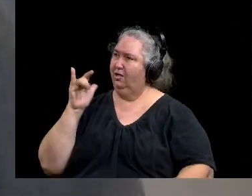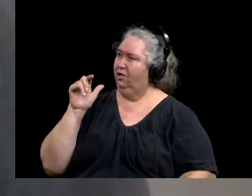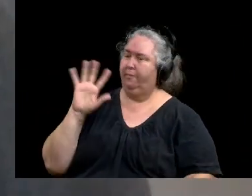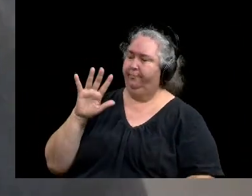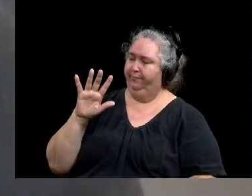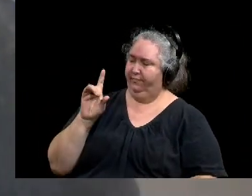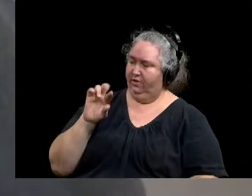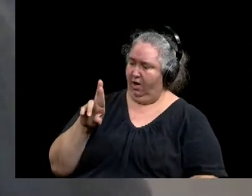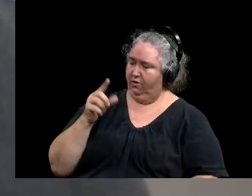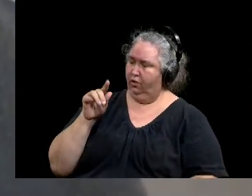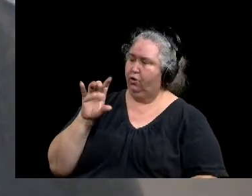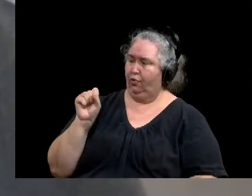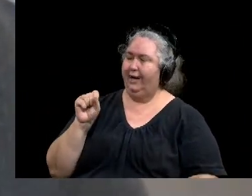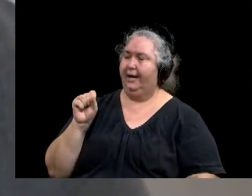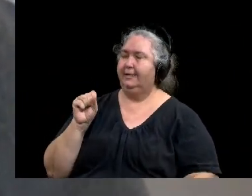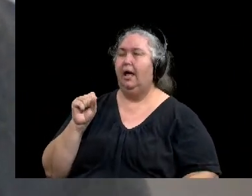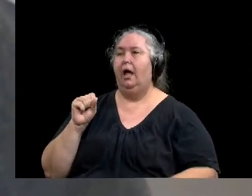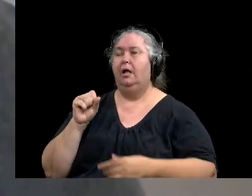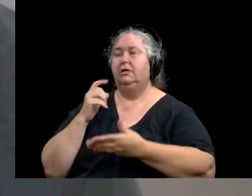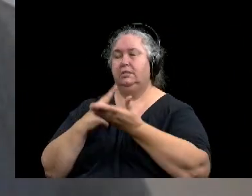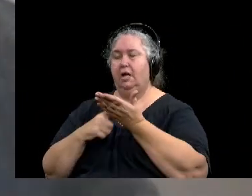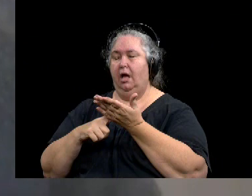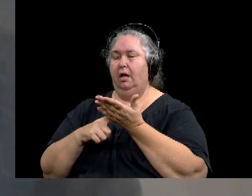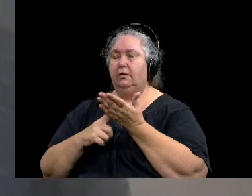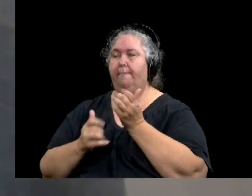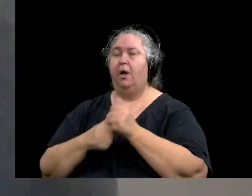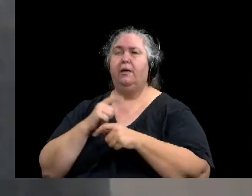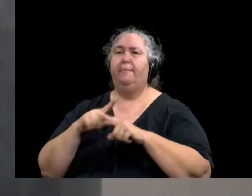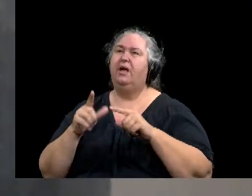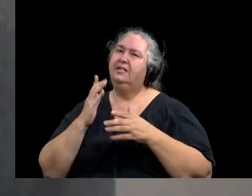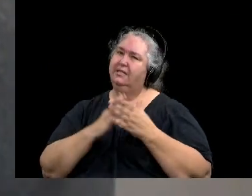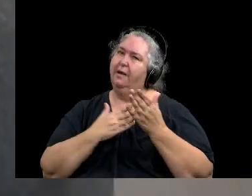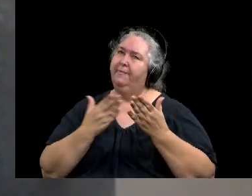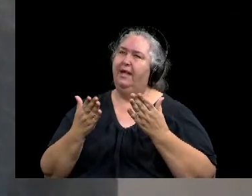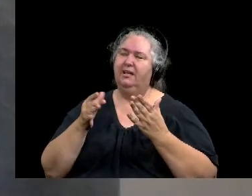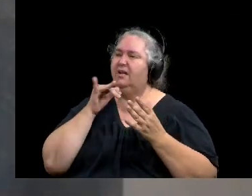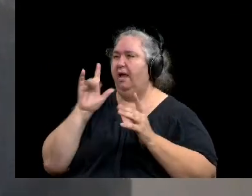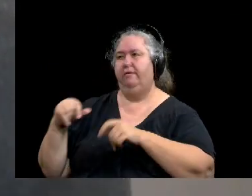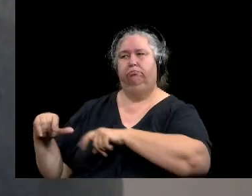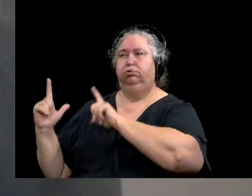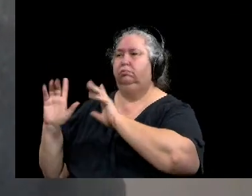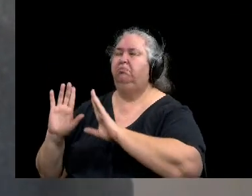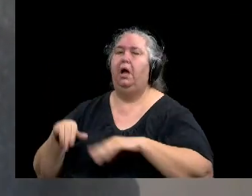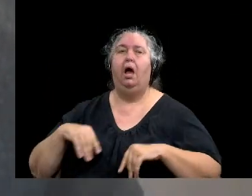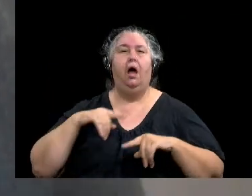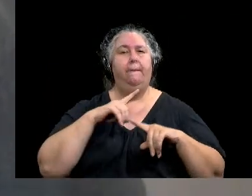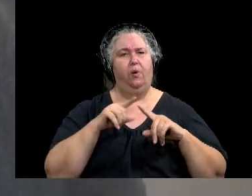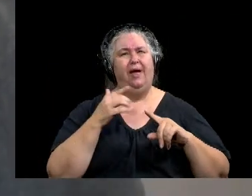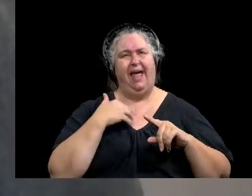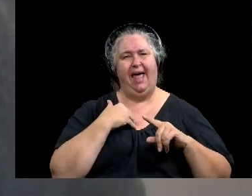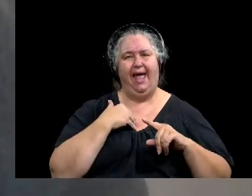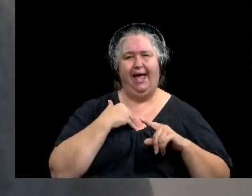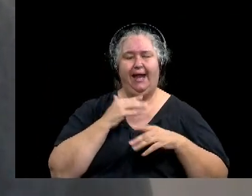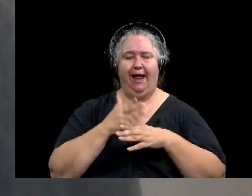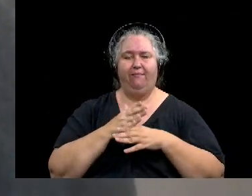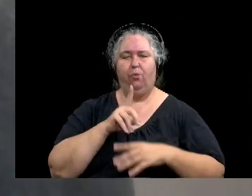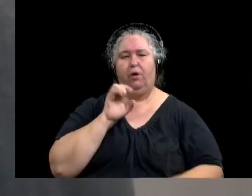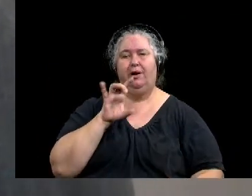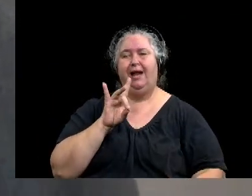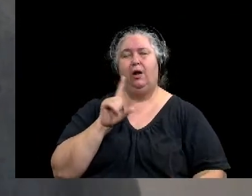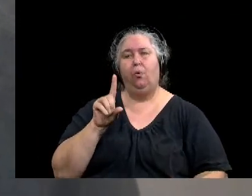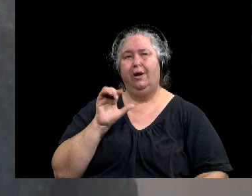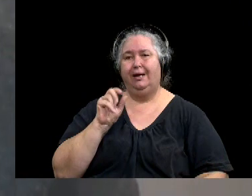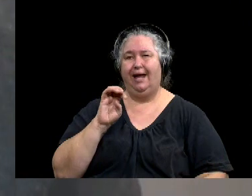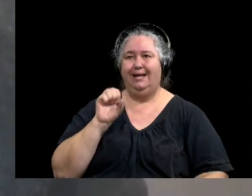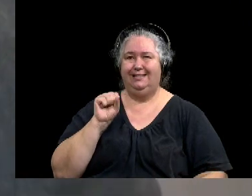Griggs covered most of that. But a couple things that I just want to point out without even putting that up there is we had an average of 180 cases per